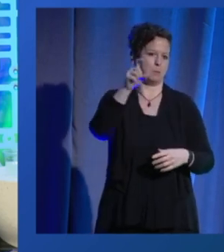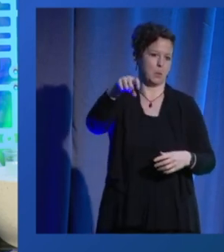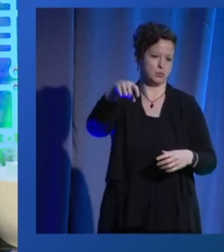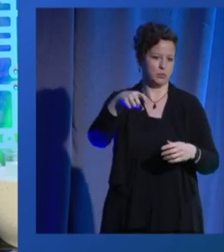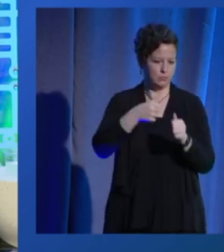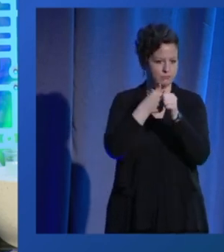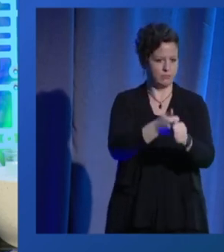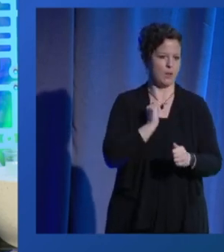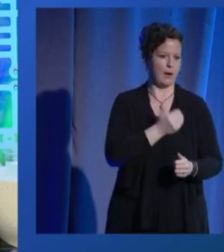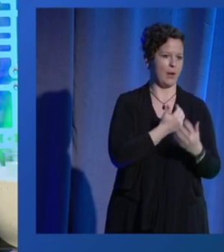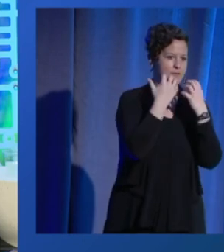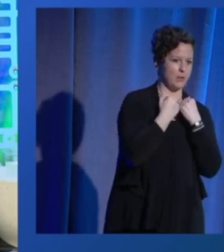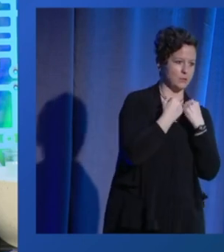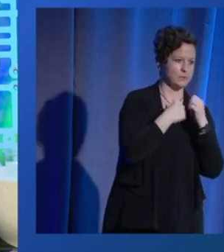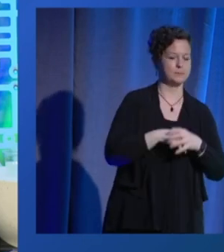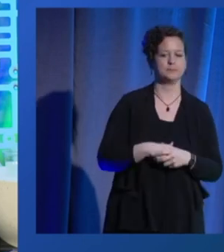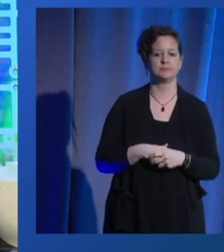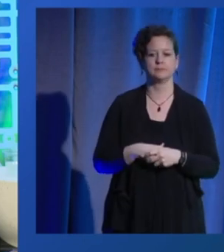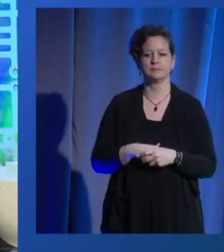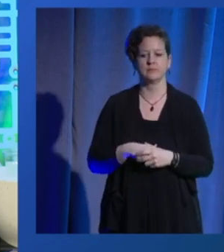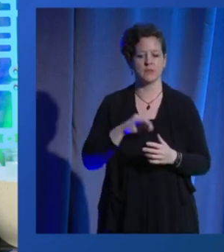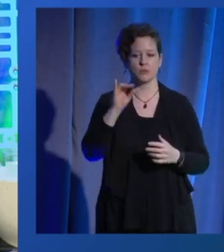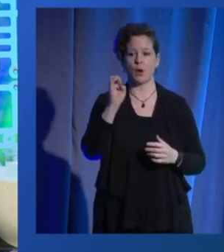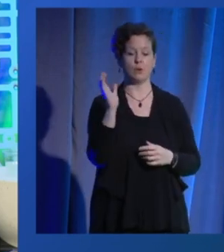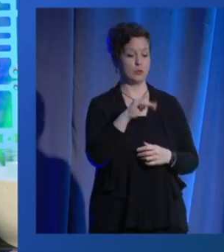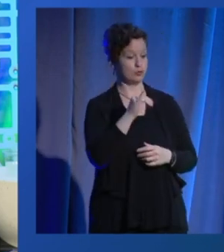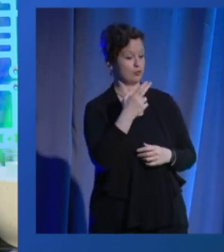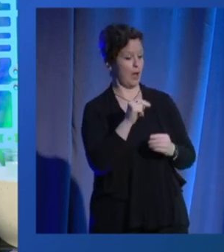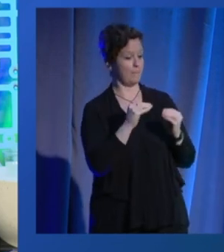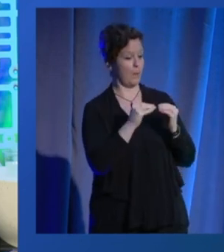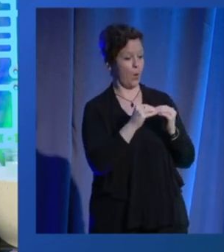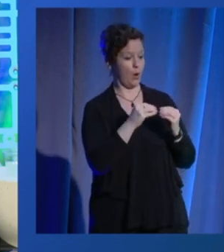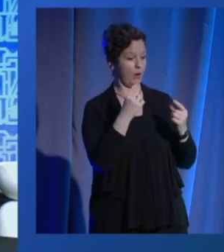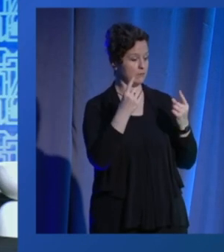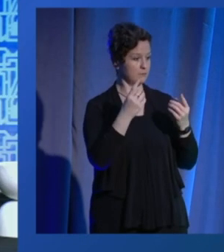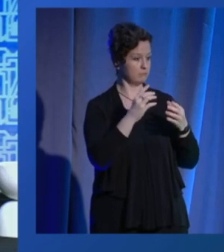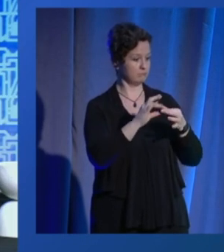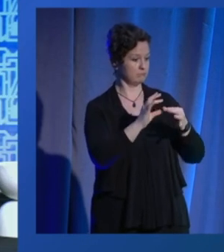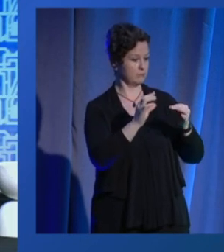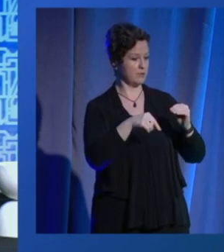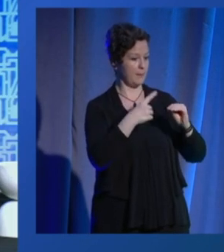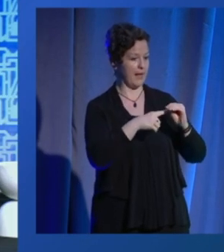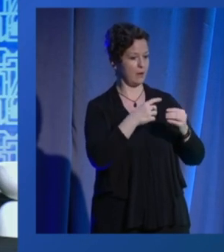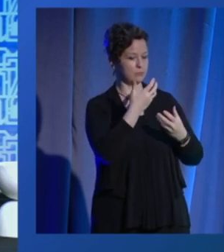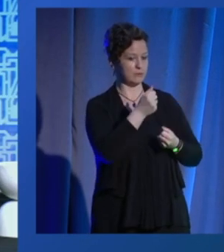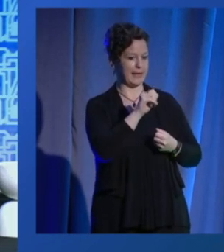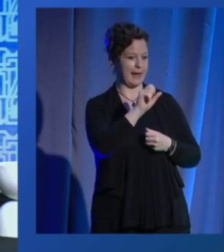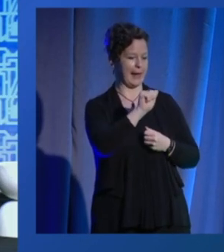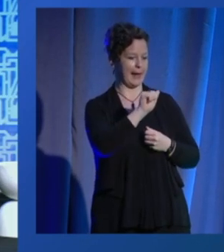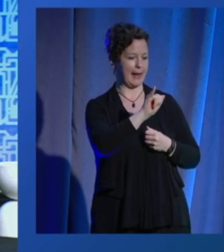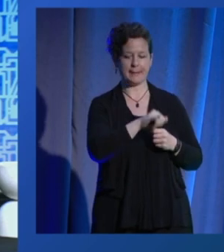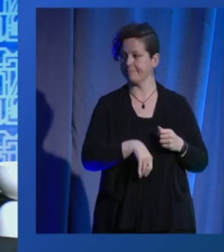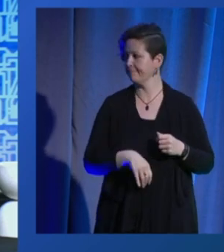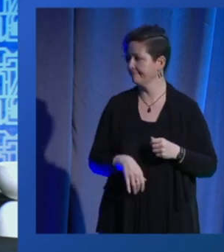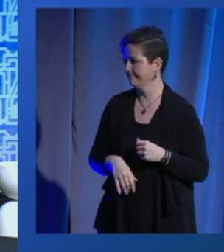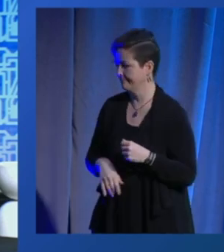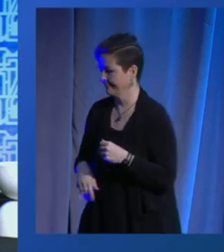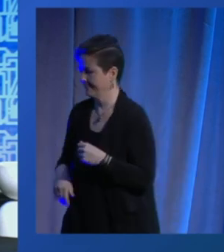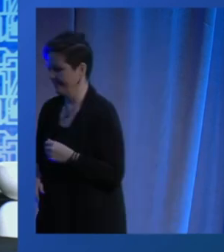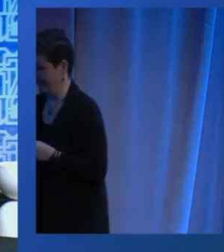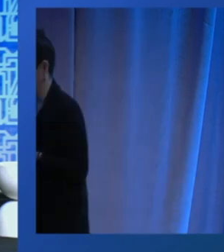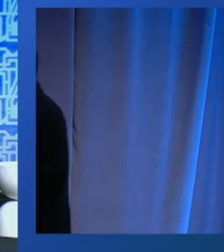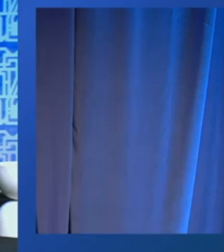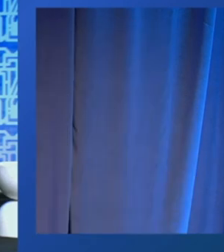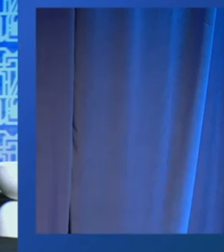values John any more thoughts on ethics and the use of uh AI yeah definitely so there are policies being